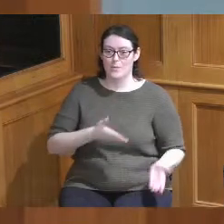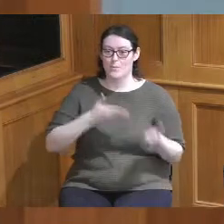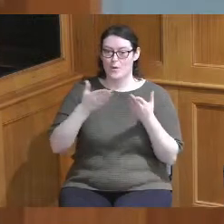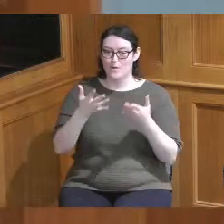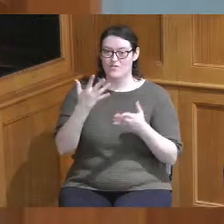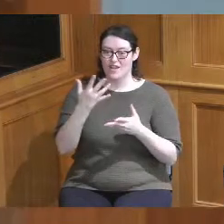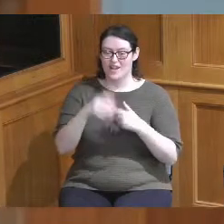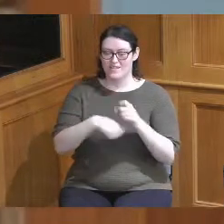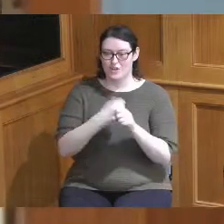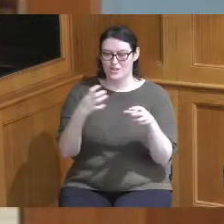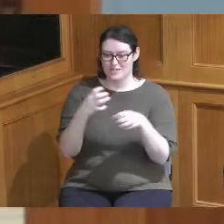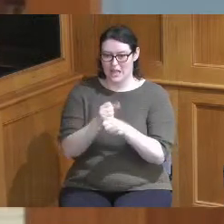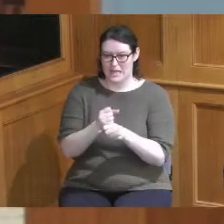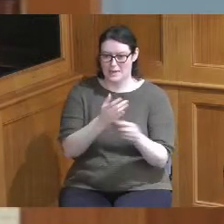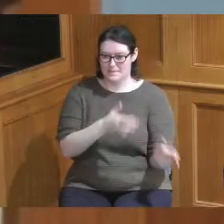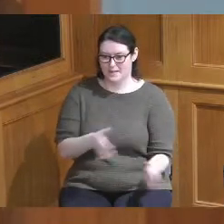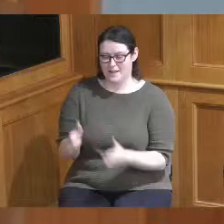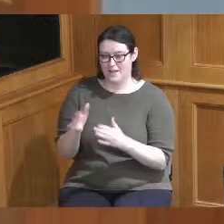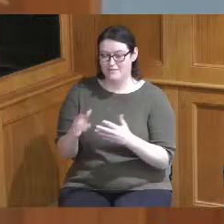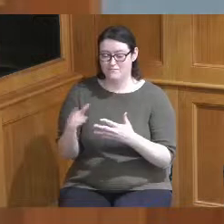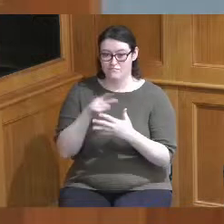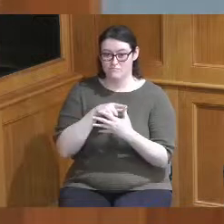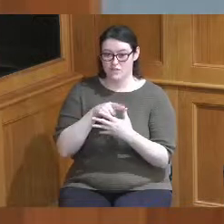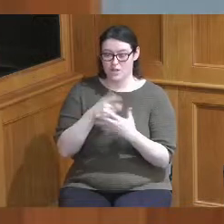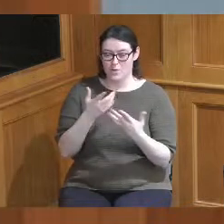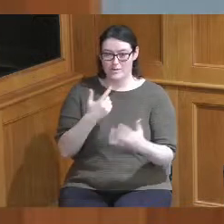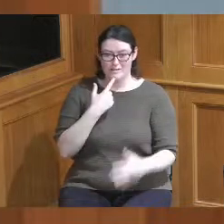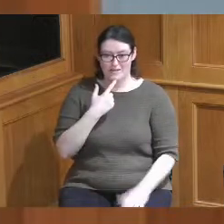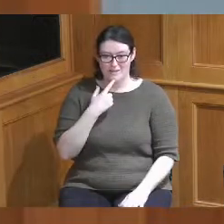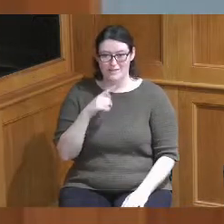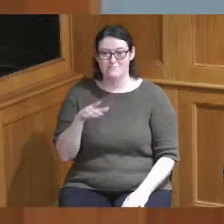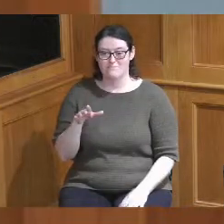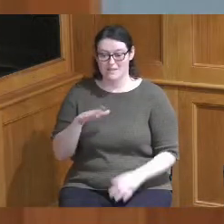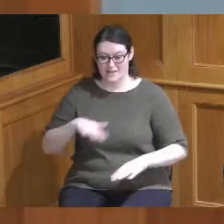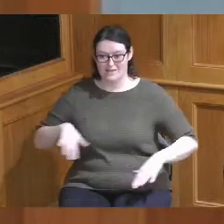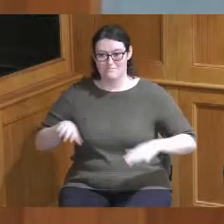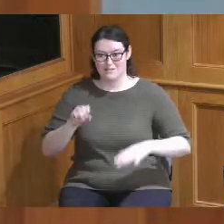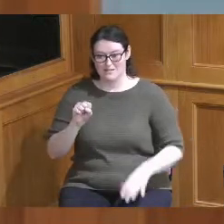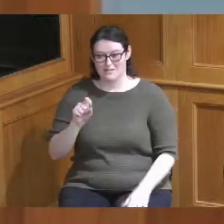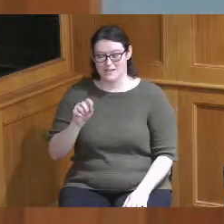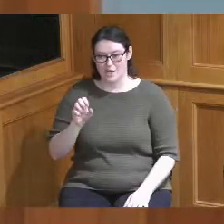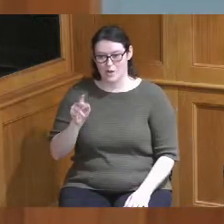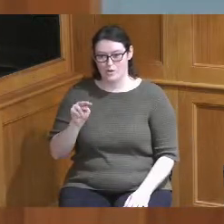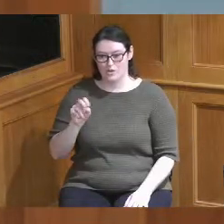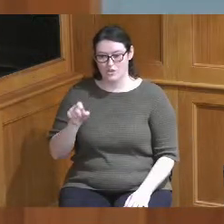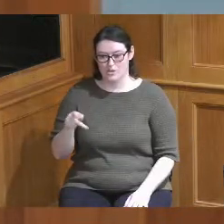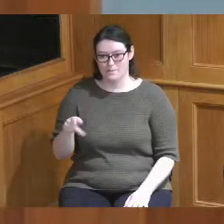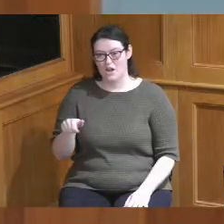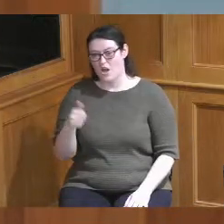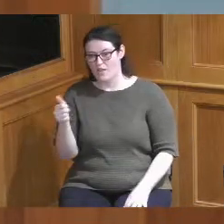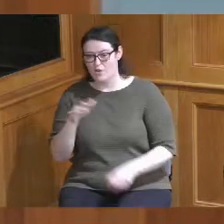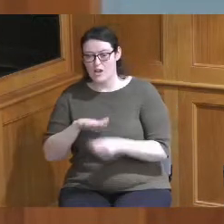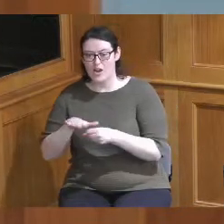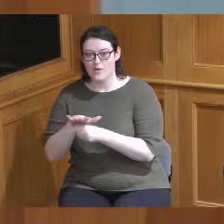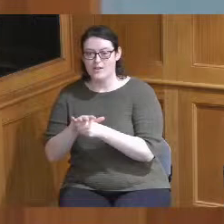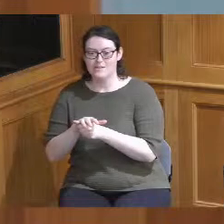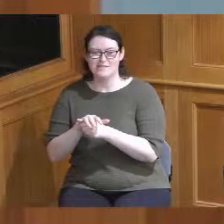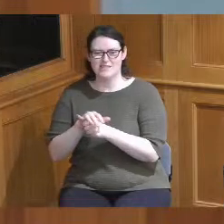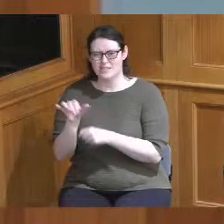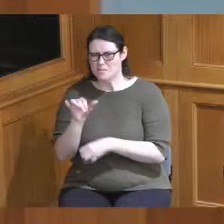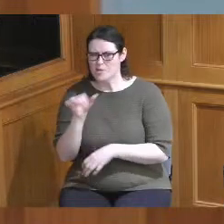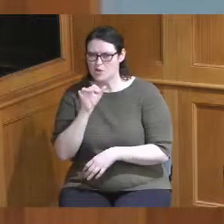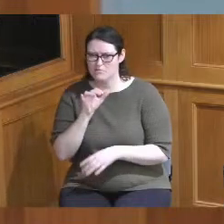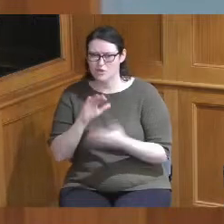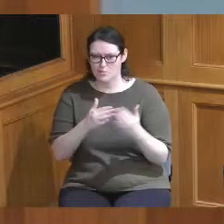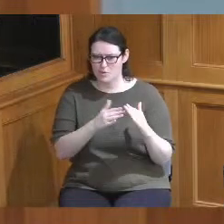plan. First and foremost, I would like to say that Springfield Township and other first-ring suburbs, communities like it throughout